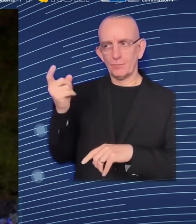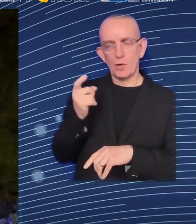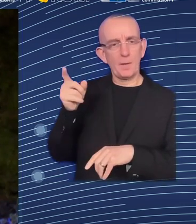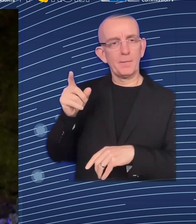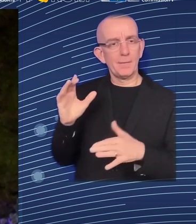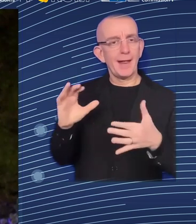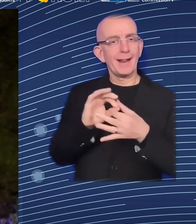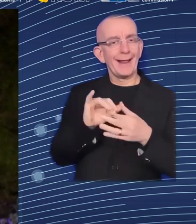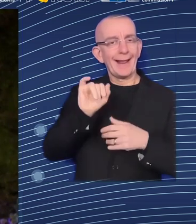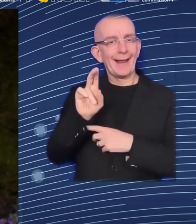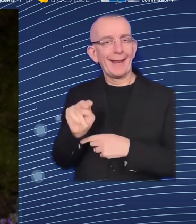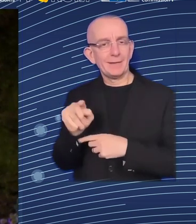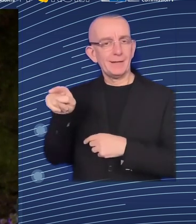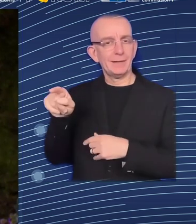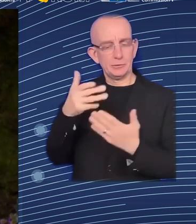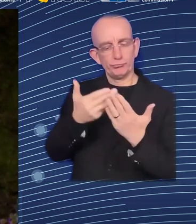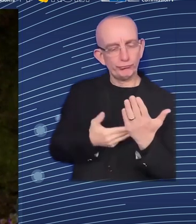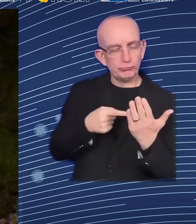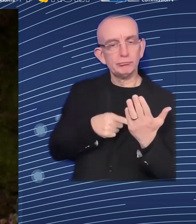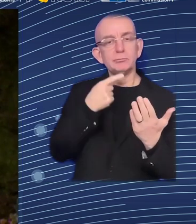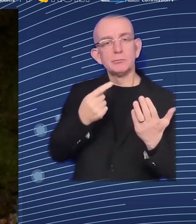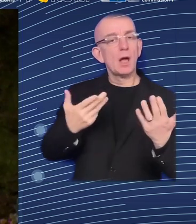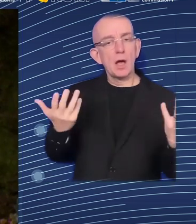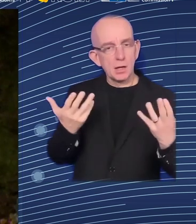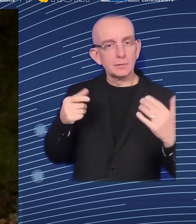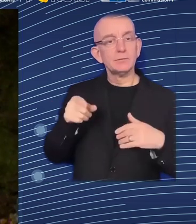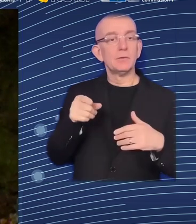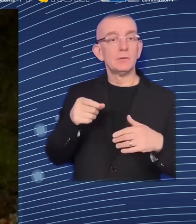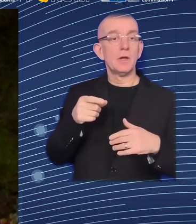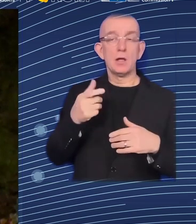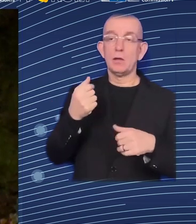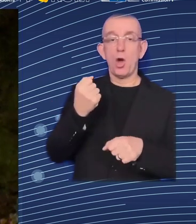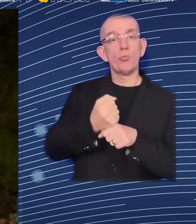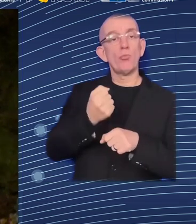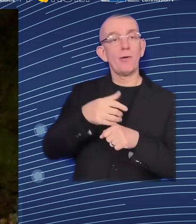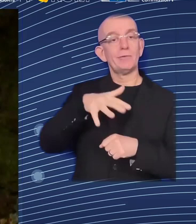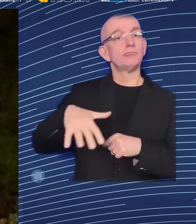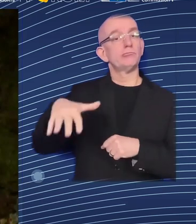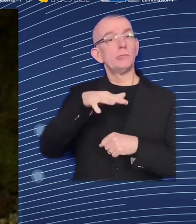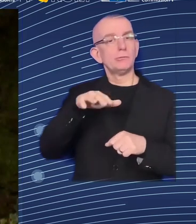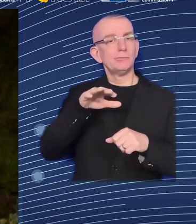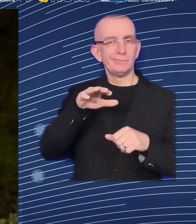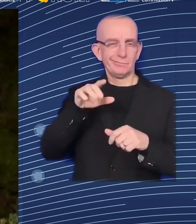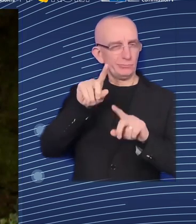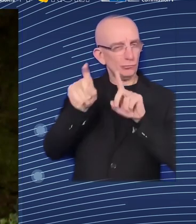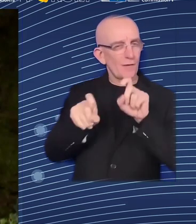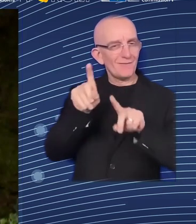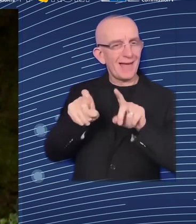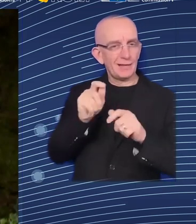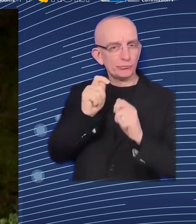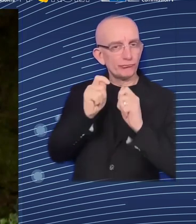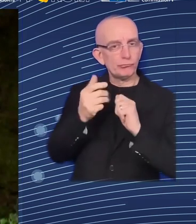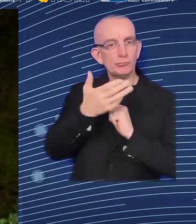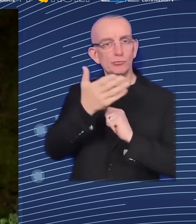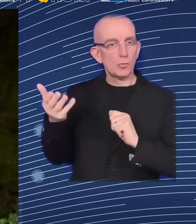next round, where we ask, for your current job, do you have the right level of skills? Second option, do you need more